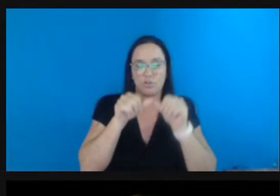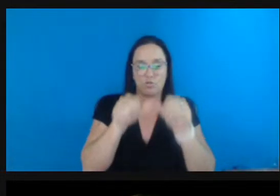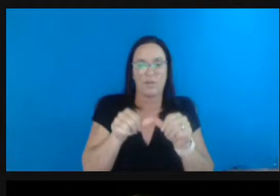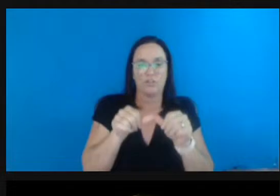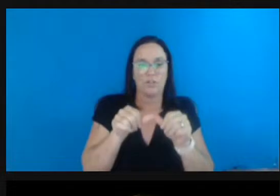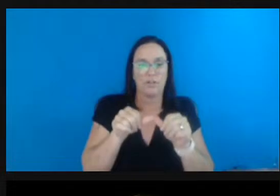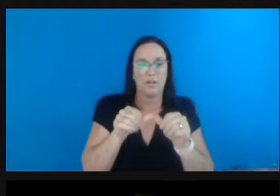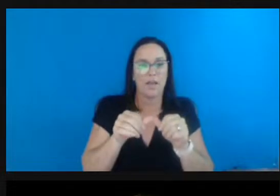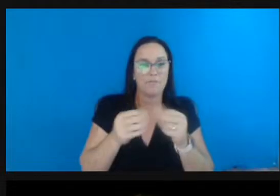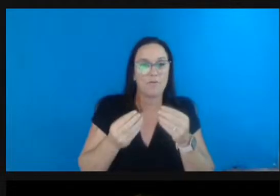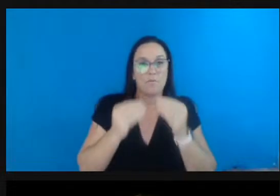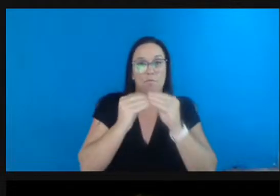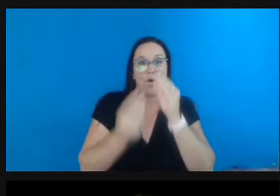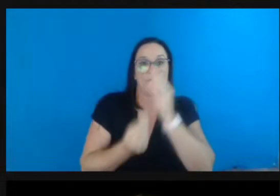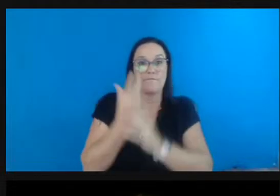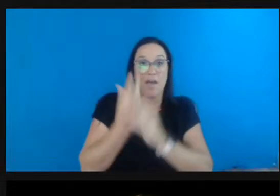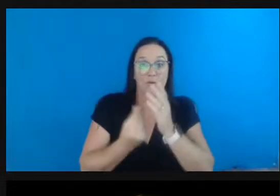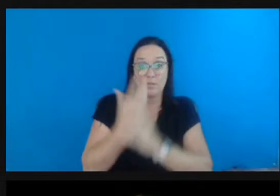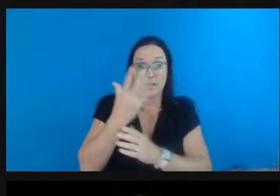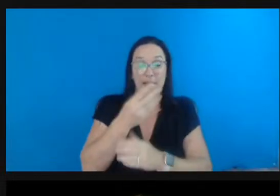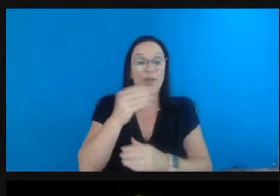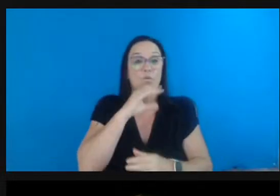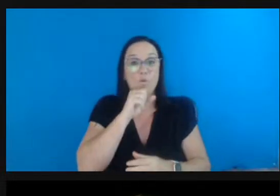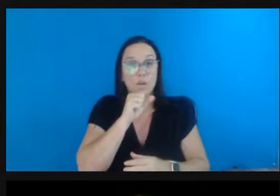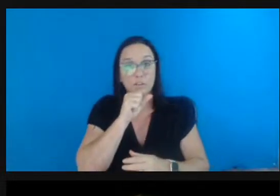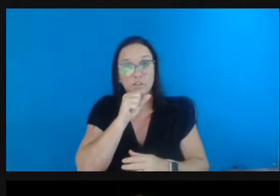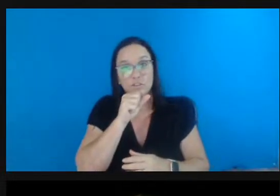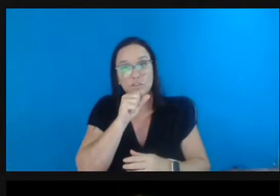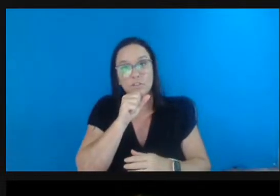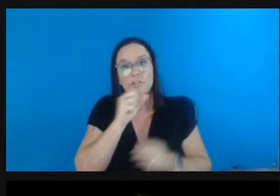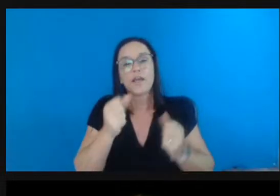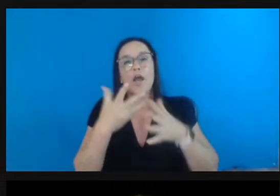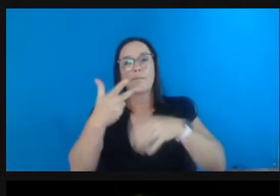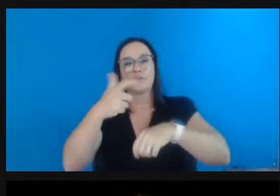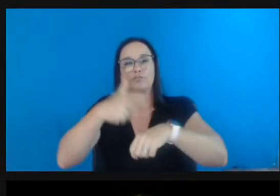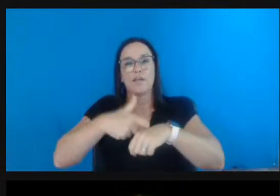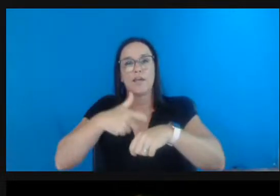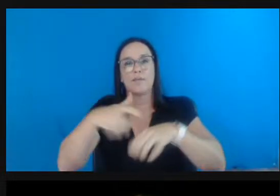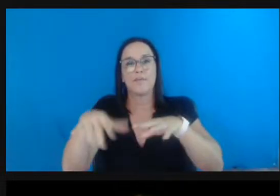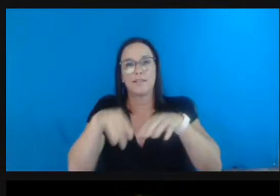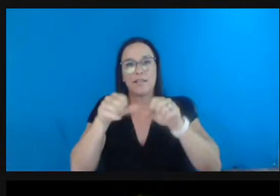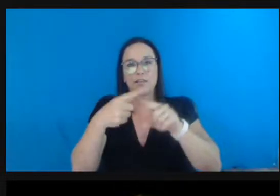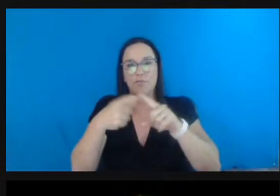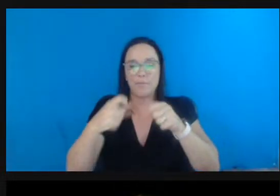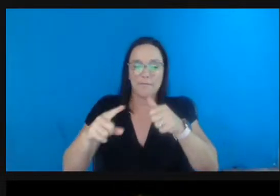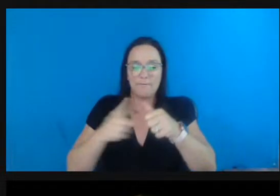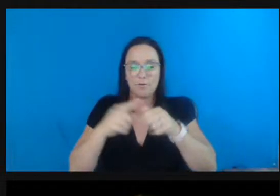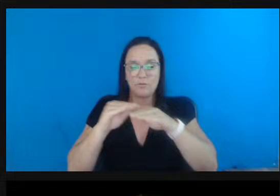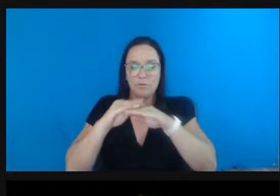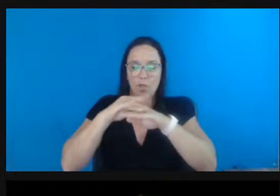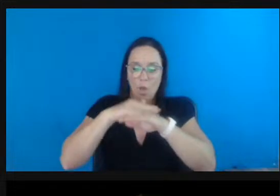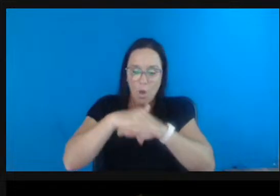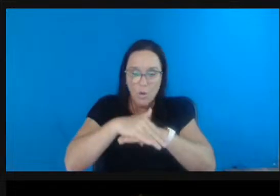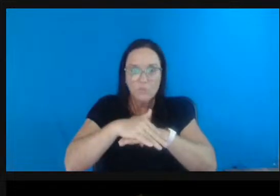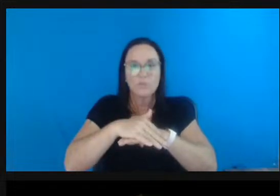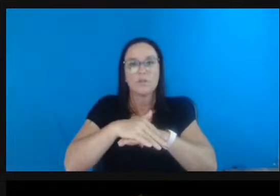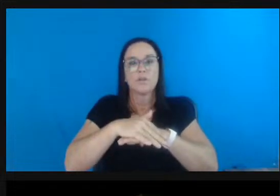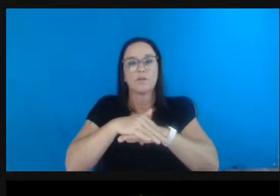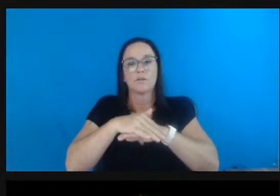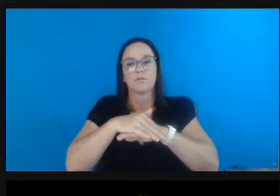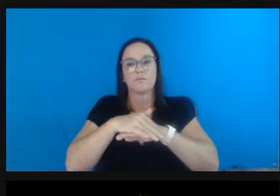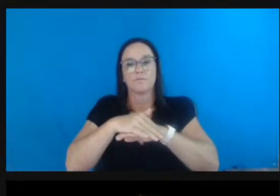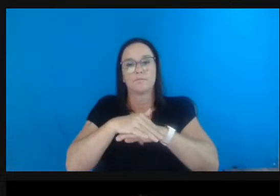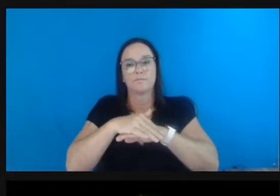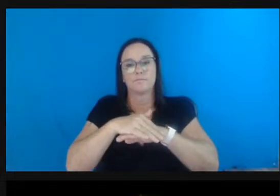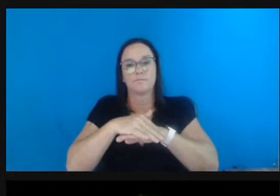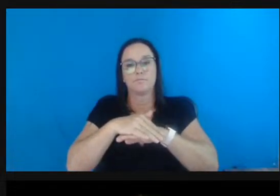higher fountaining, and the orange being how long it takes since the first flows start spilling out of the crater before, right? So when we talk about